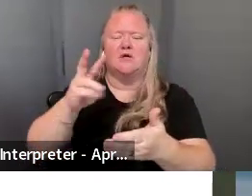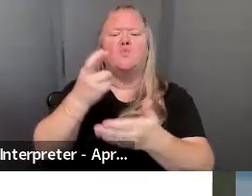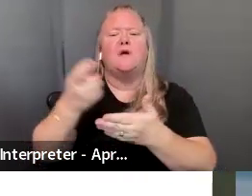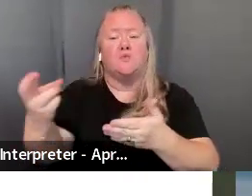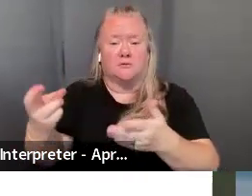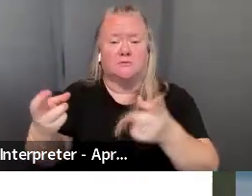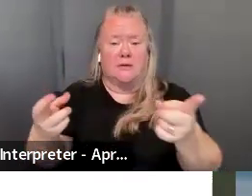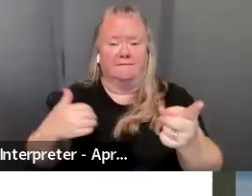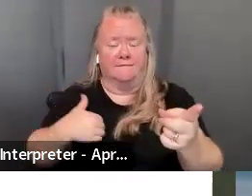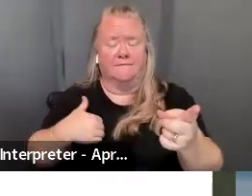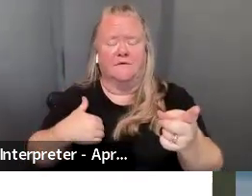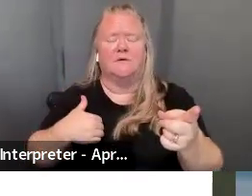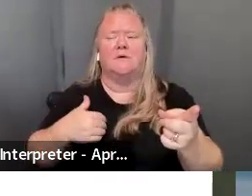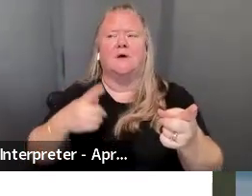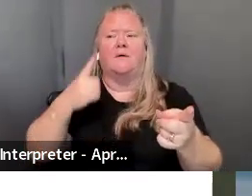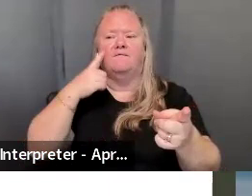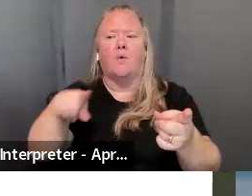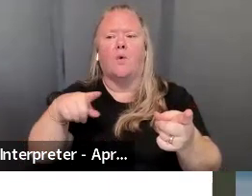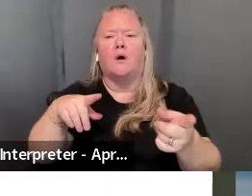resources for